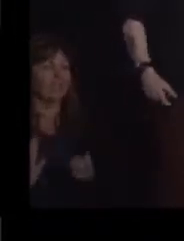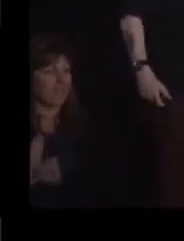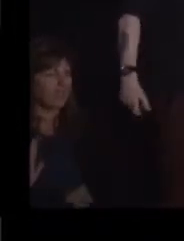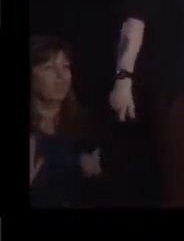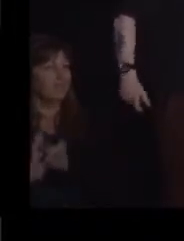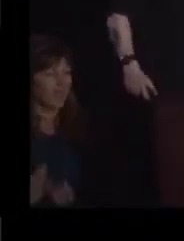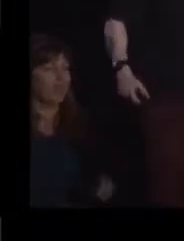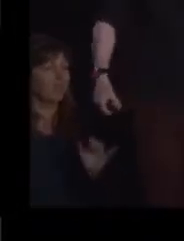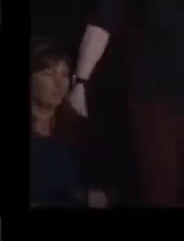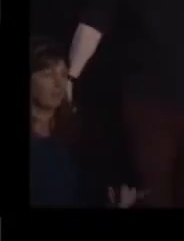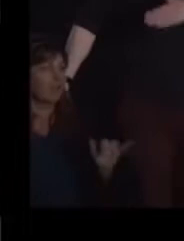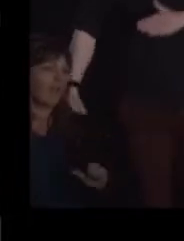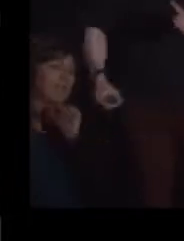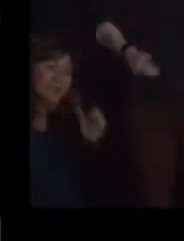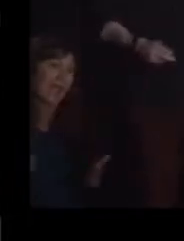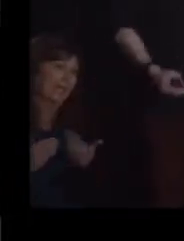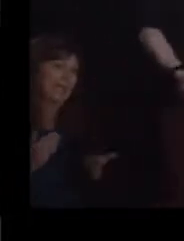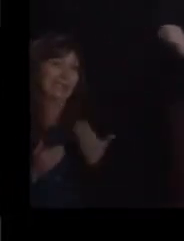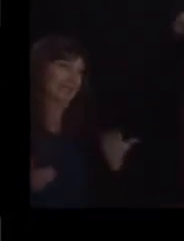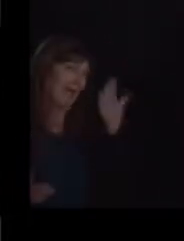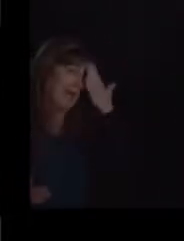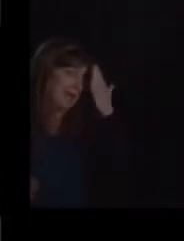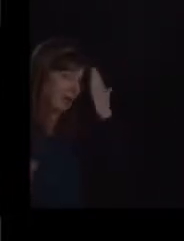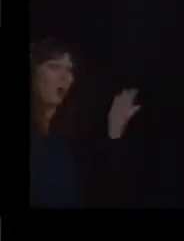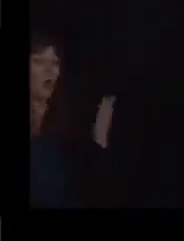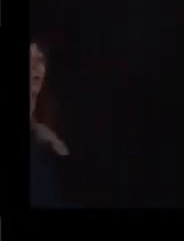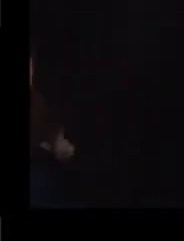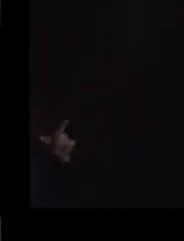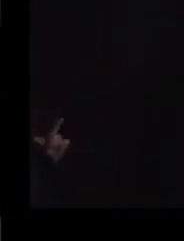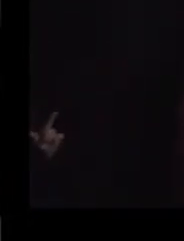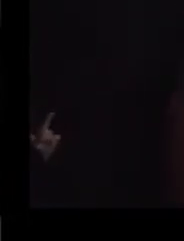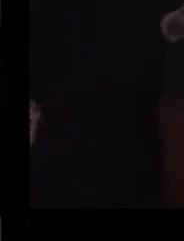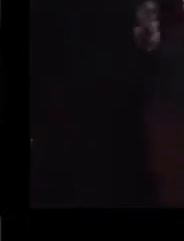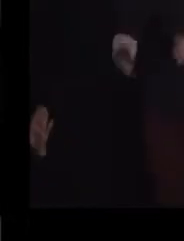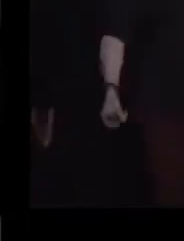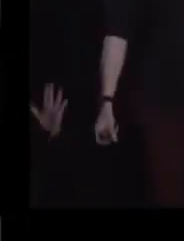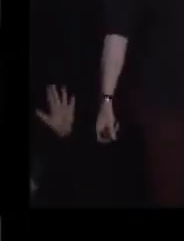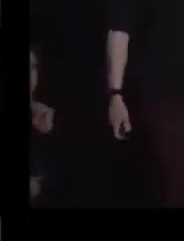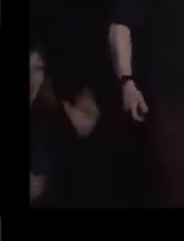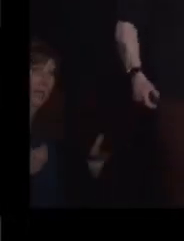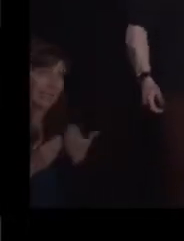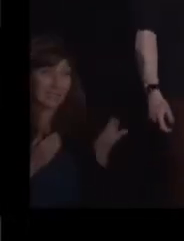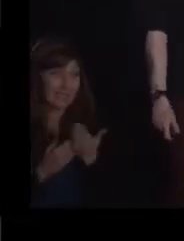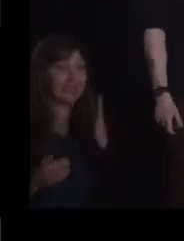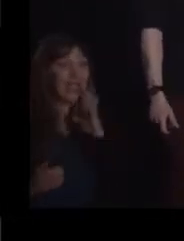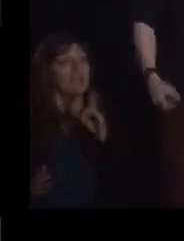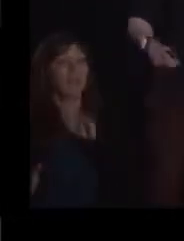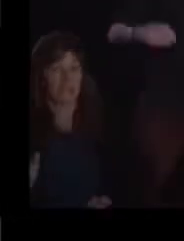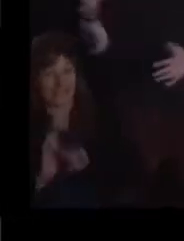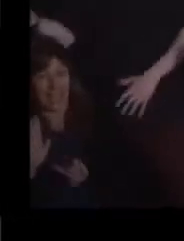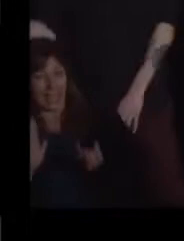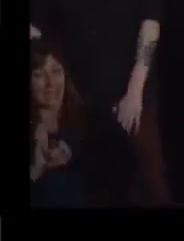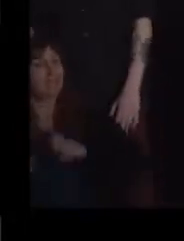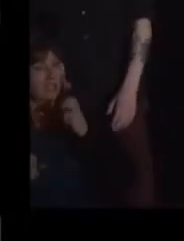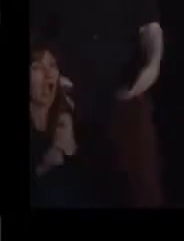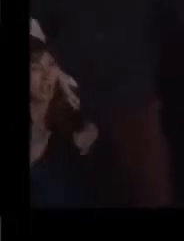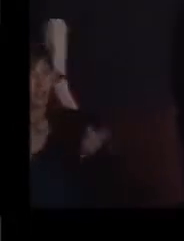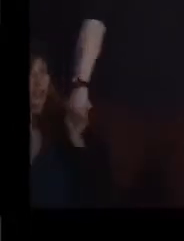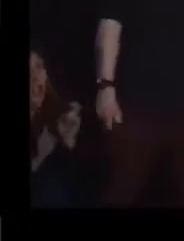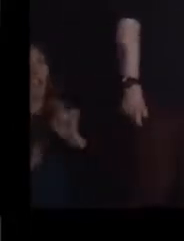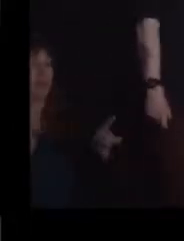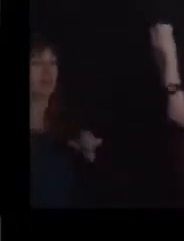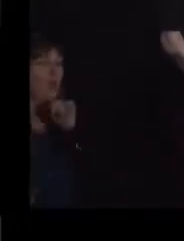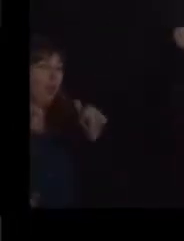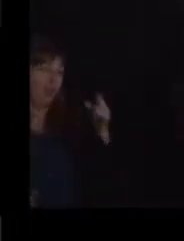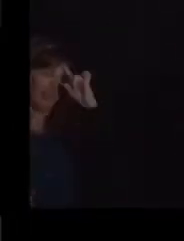stuck in a rut. And I know it's not easy. And again, the caveat is with all of this, that all of this is difficult stuff to change. But be the change you want to see. Don't moan about it. Don't